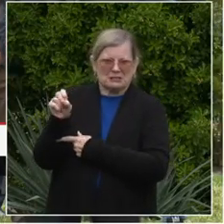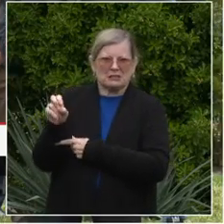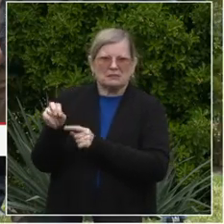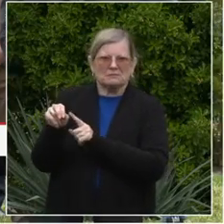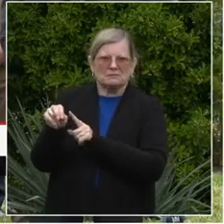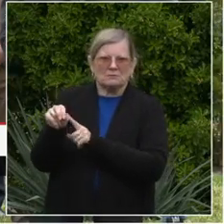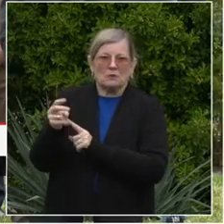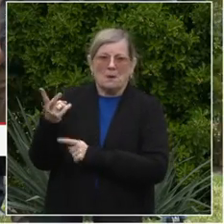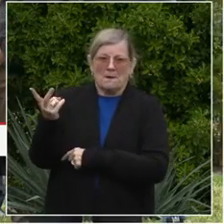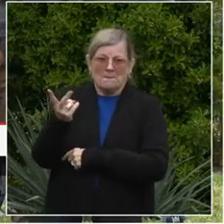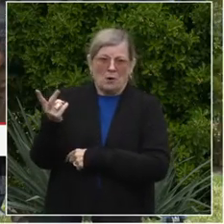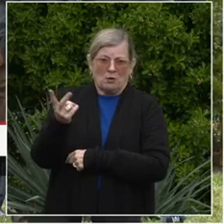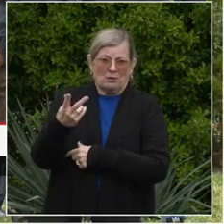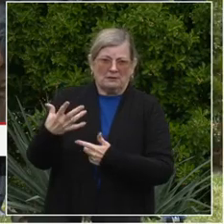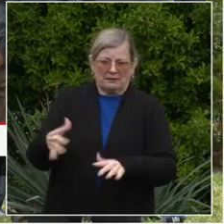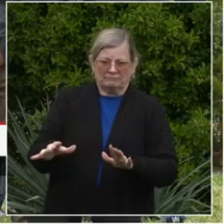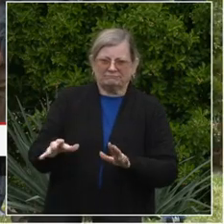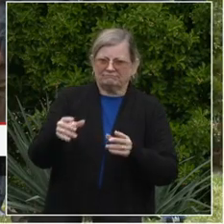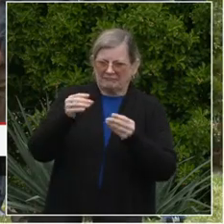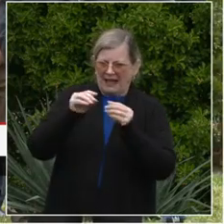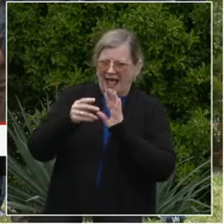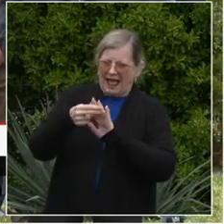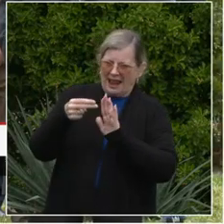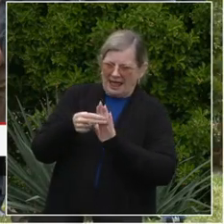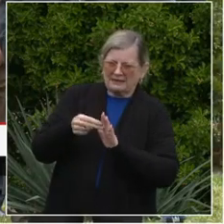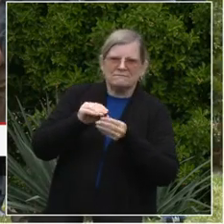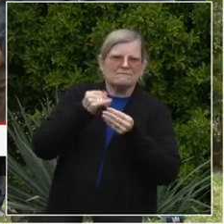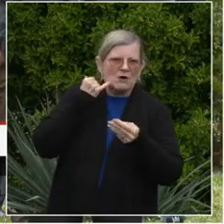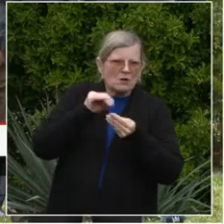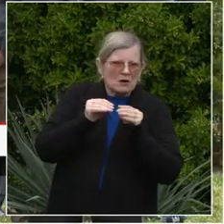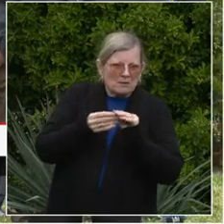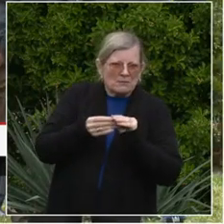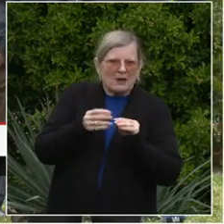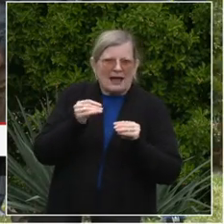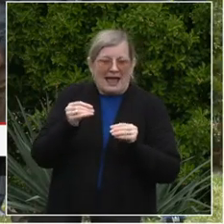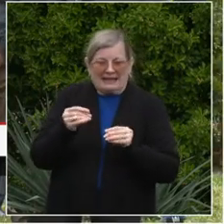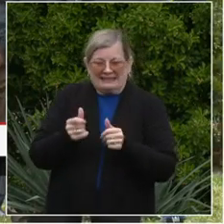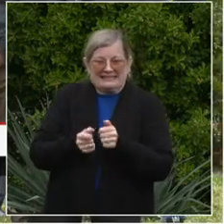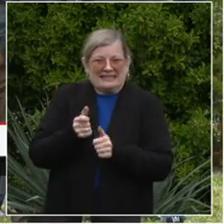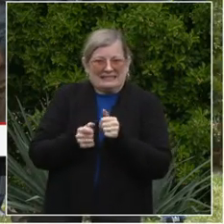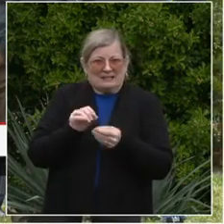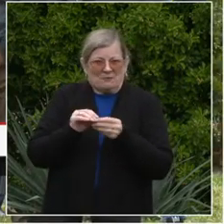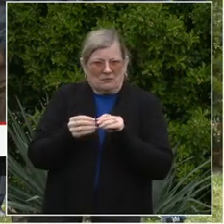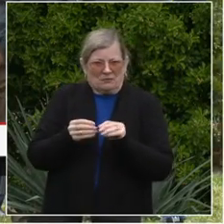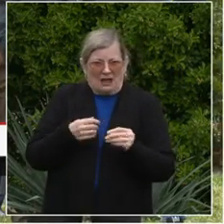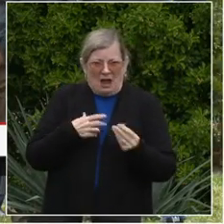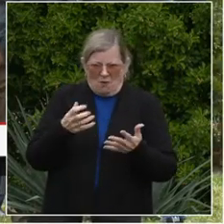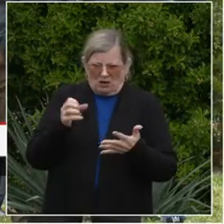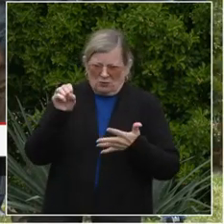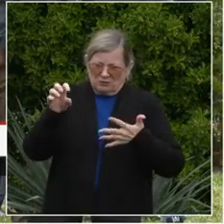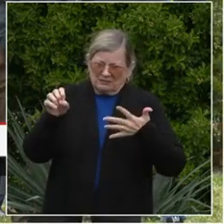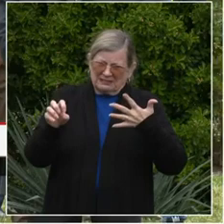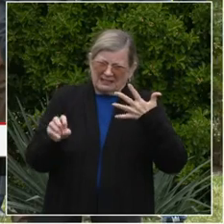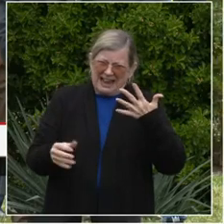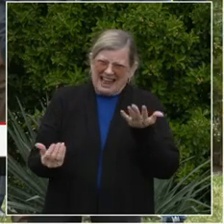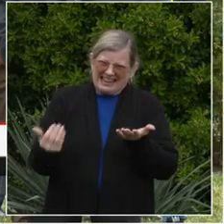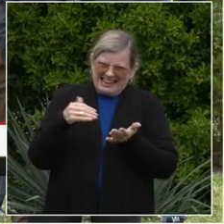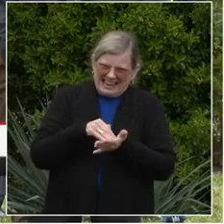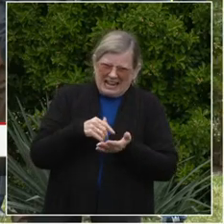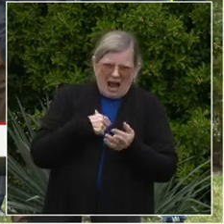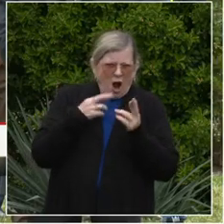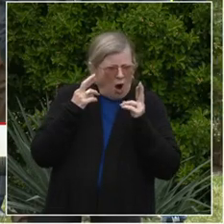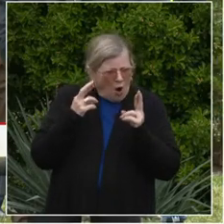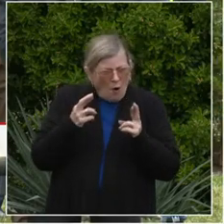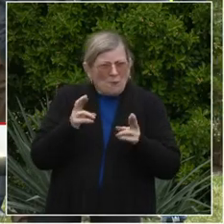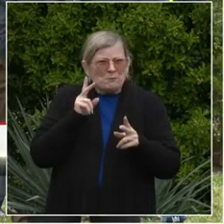line. But I want to give it one more time for residents, right? Because trust me, I hope that people are really contemplating this. It's